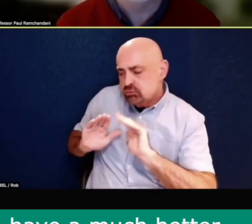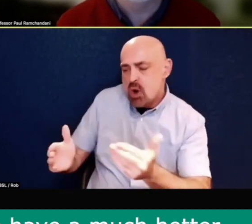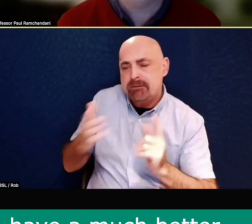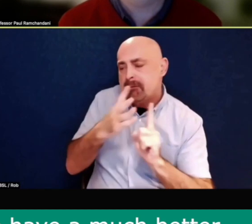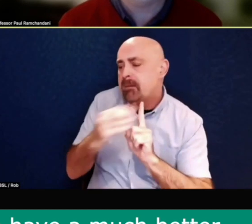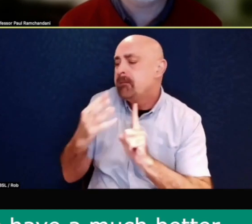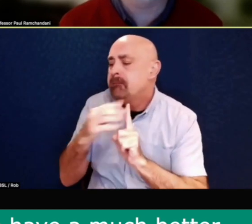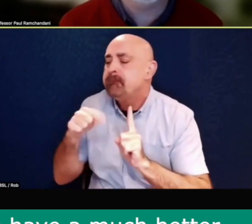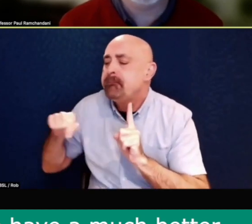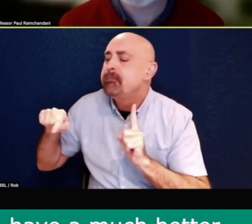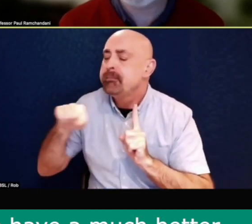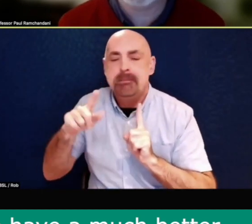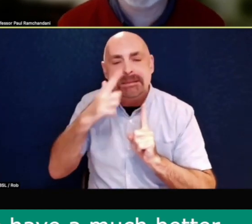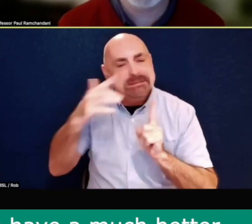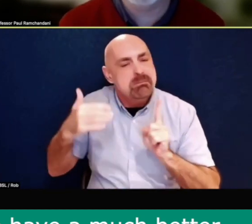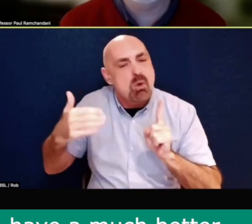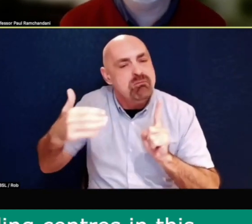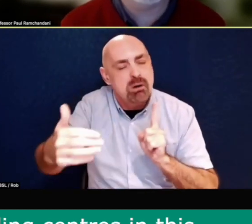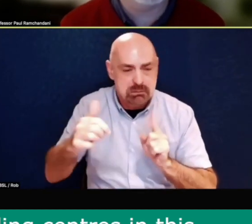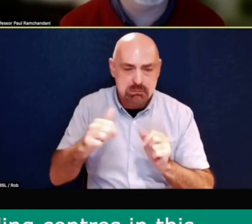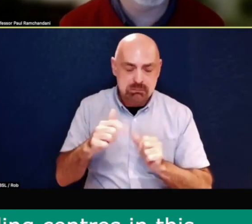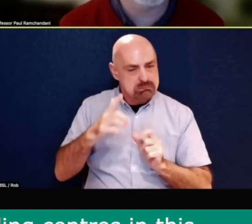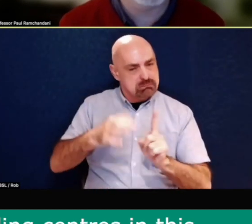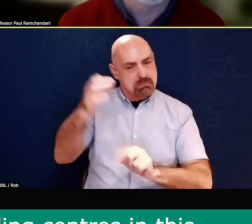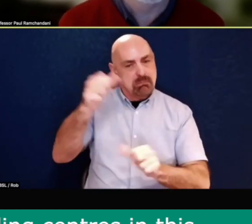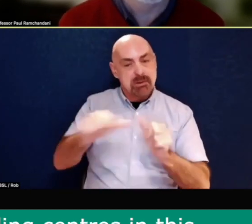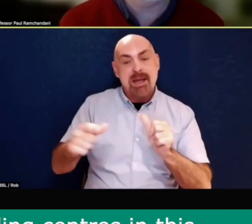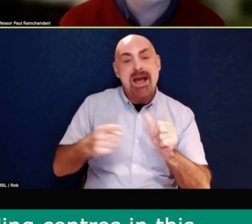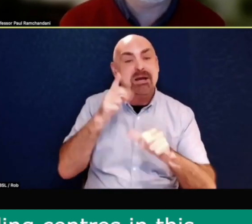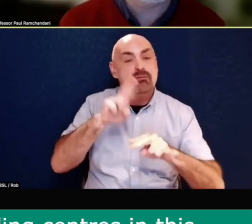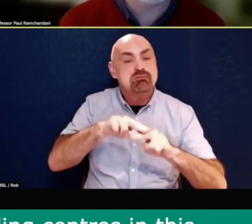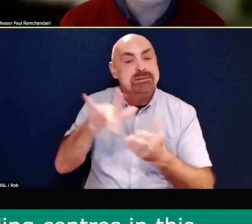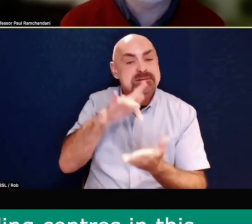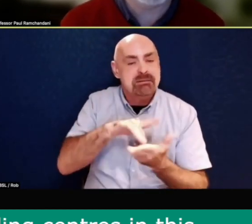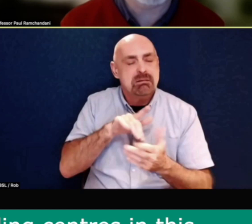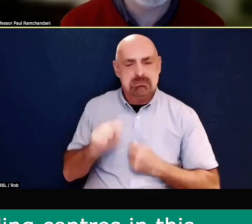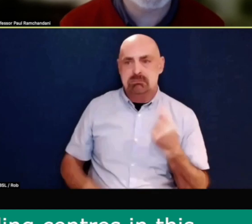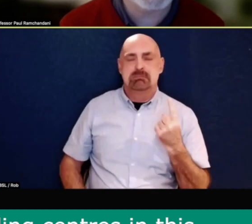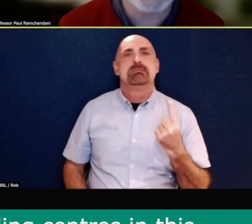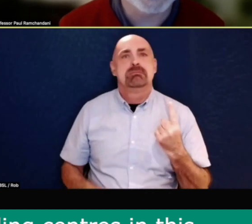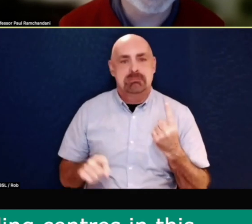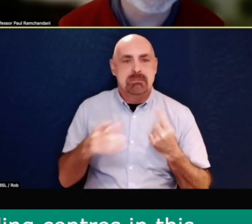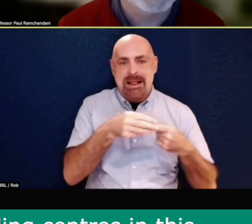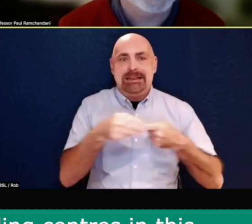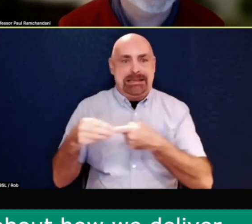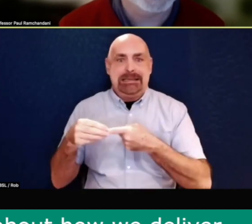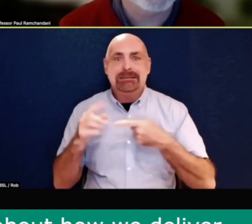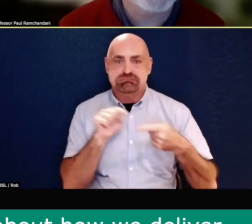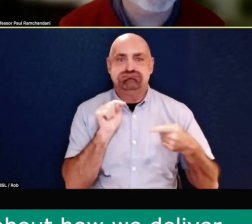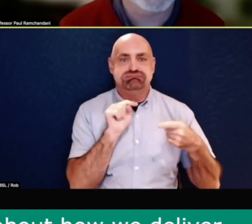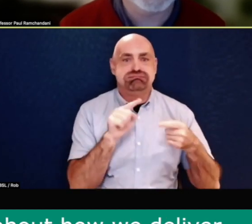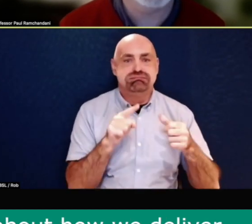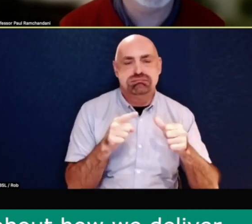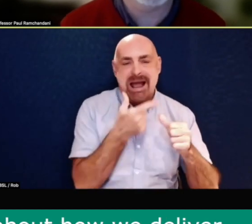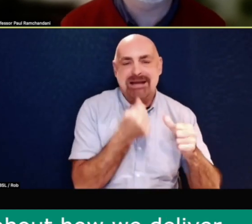patchy, but we have a much better understanding, and Anna Freud Centre's certainly one of the leading centres in this, and made a